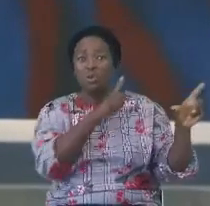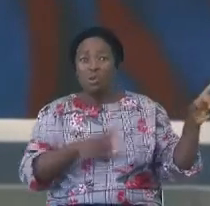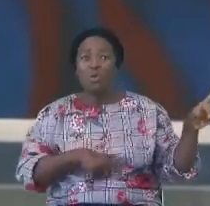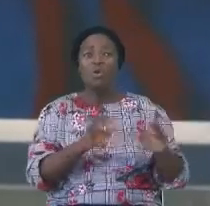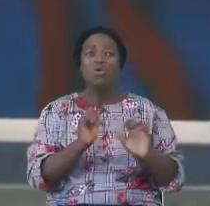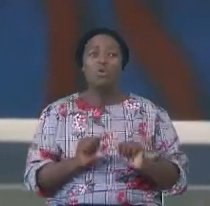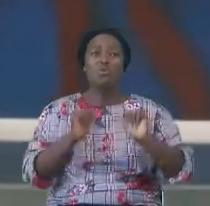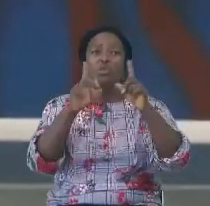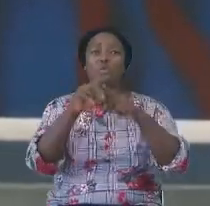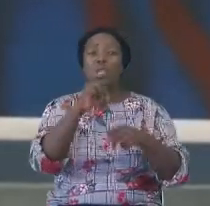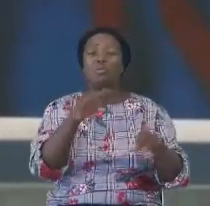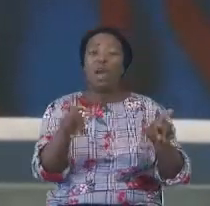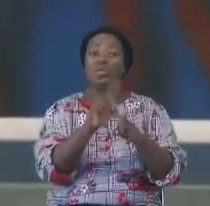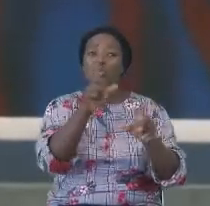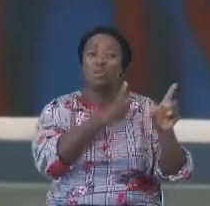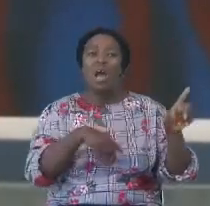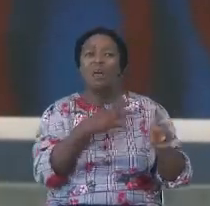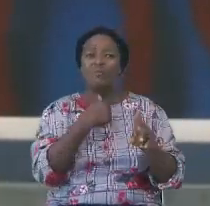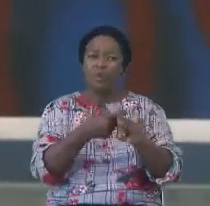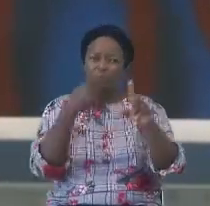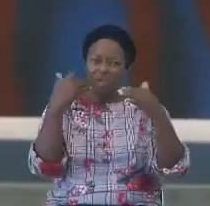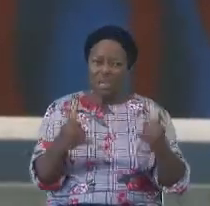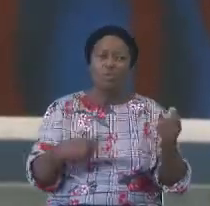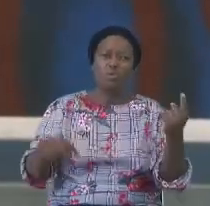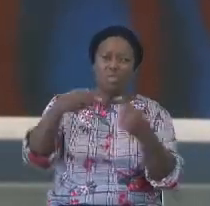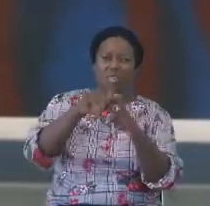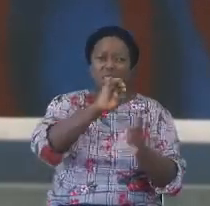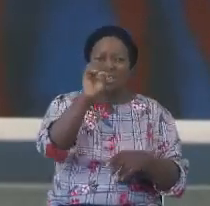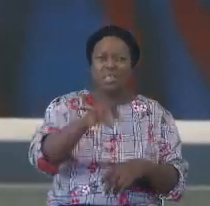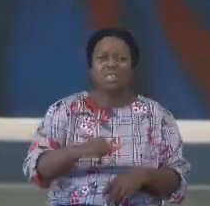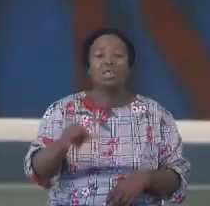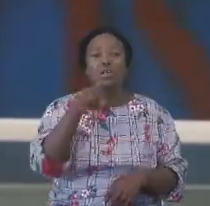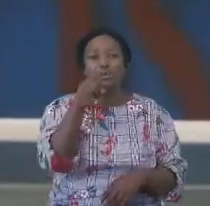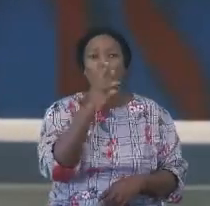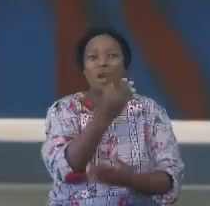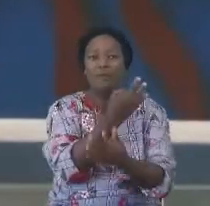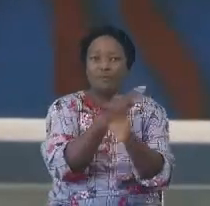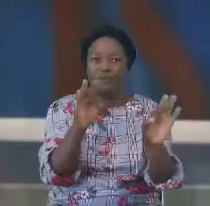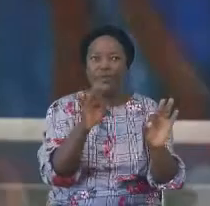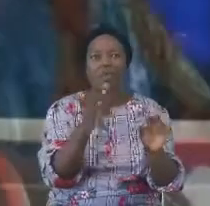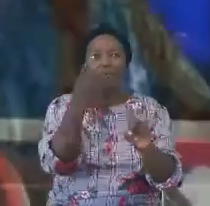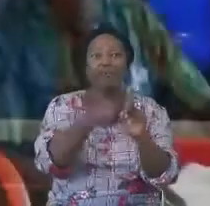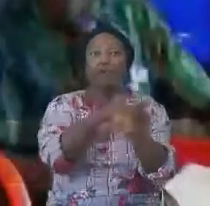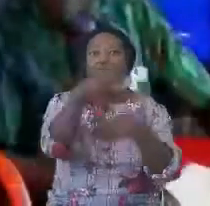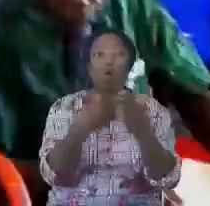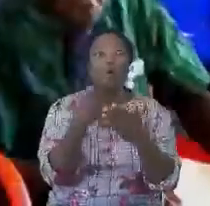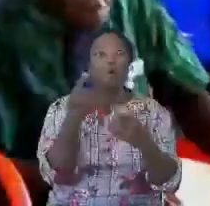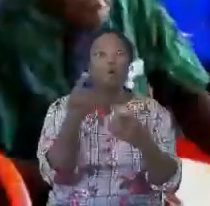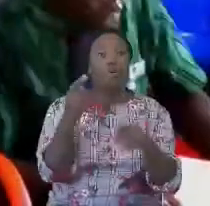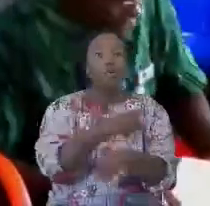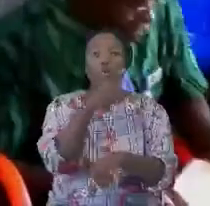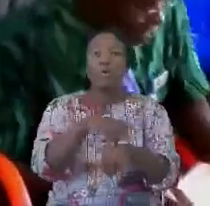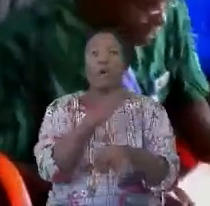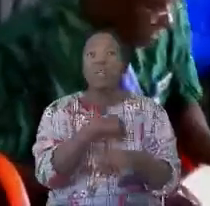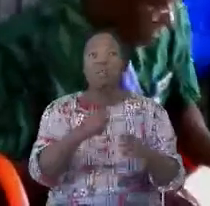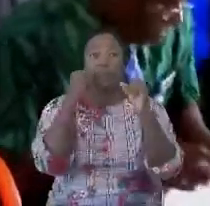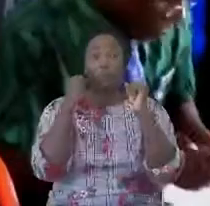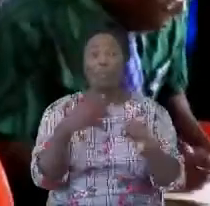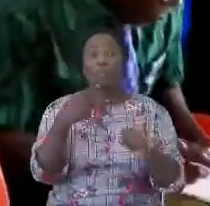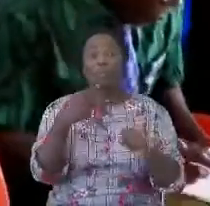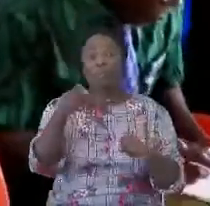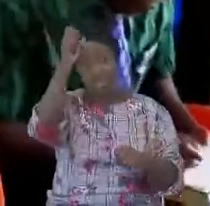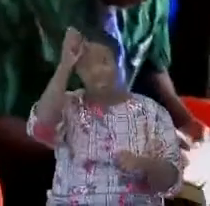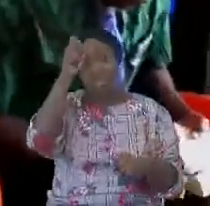Lord, surrender to him as your Lord, submit to him as your Lord, and from now till eternity,